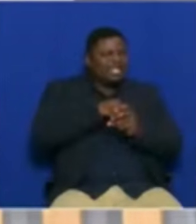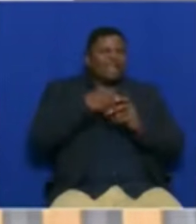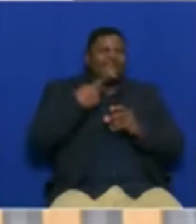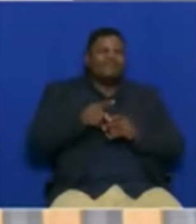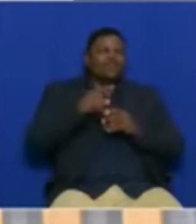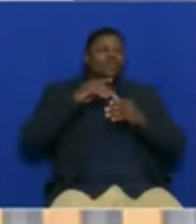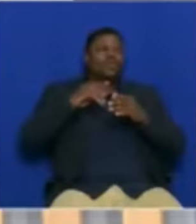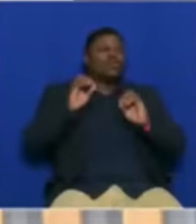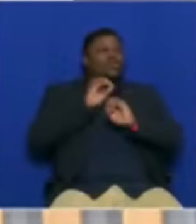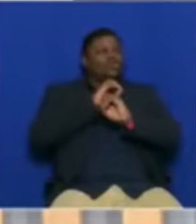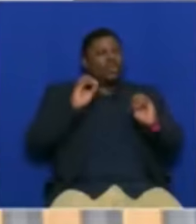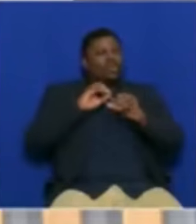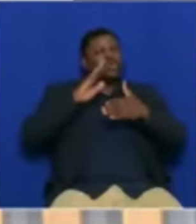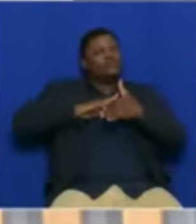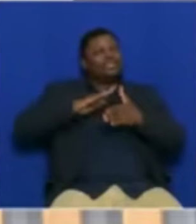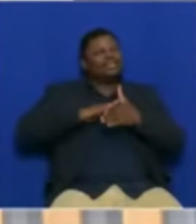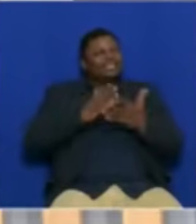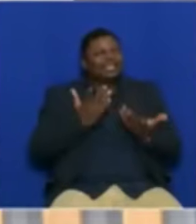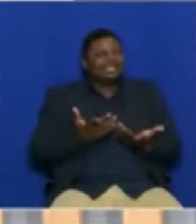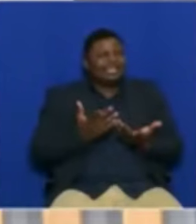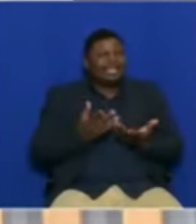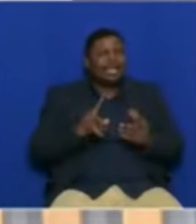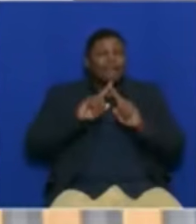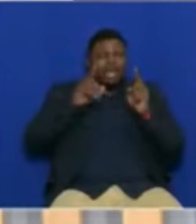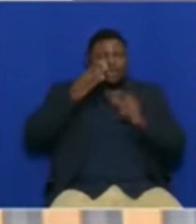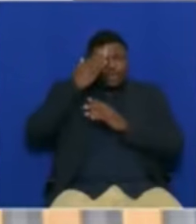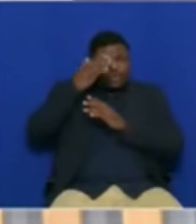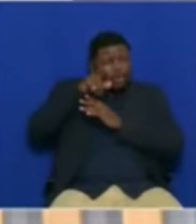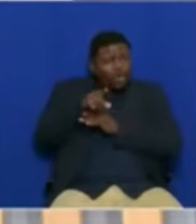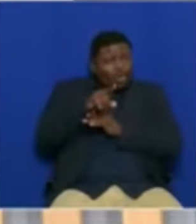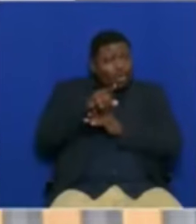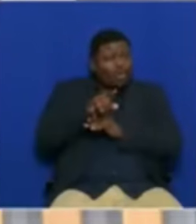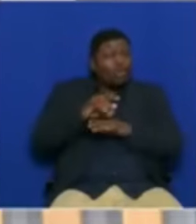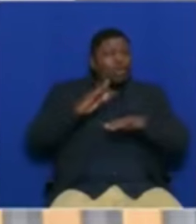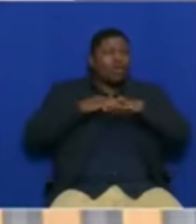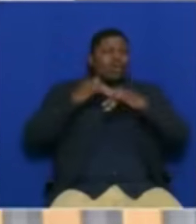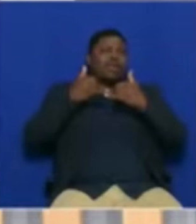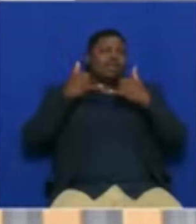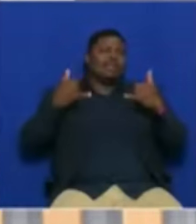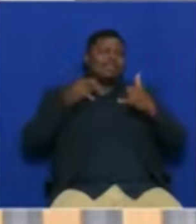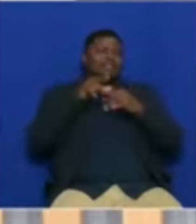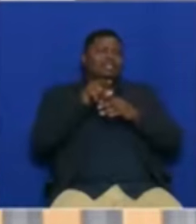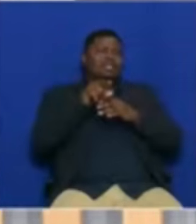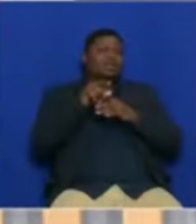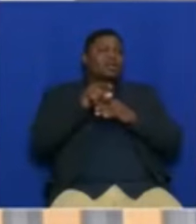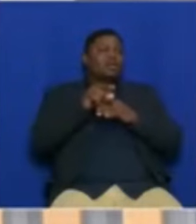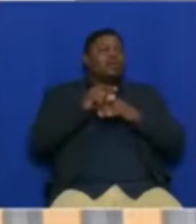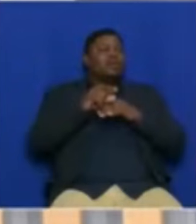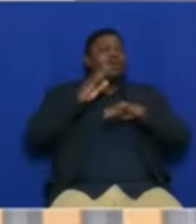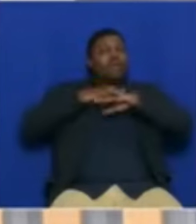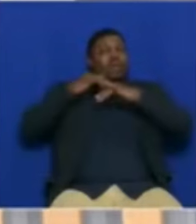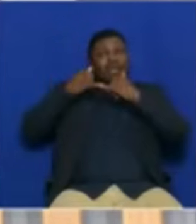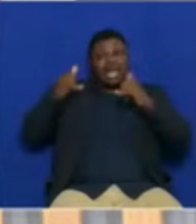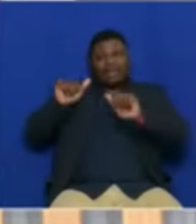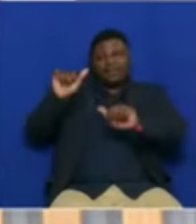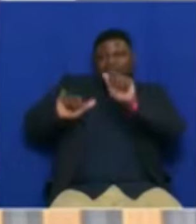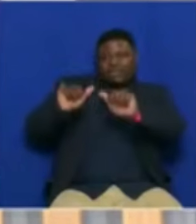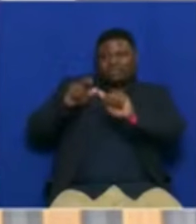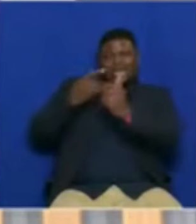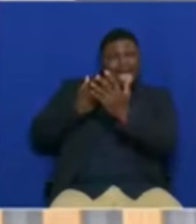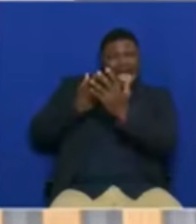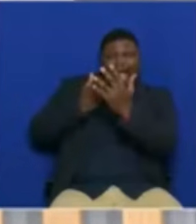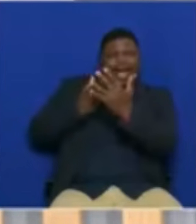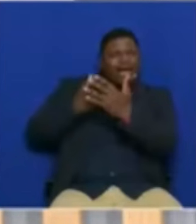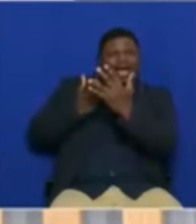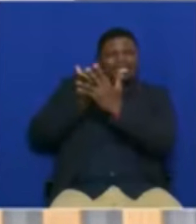been on the e-vetting platform, according to you, because she doesn't have a commander, she doesn't have a PESAL